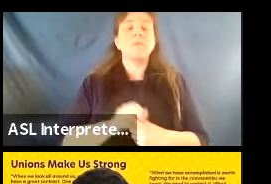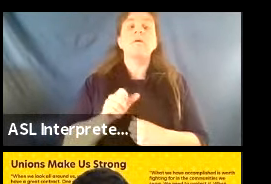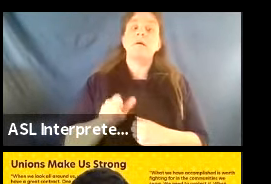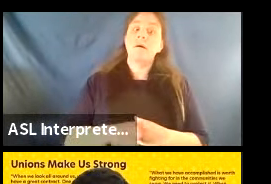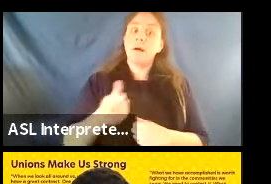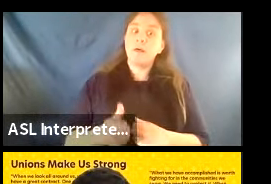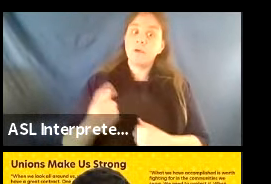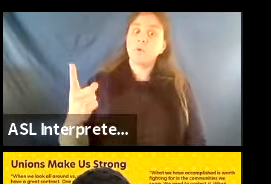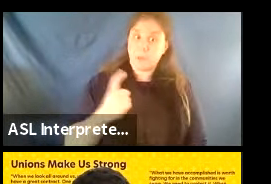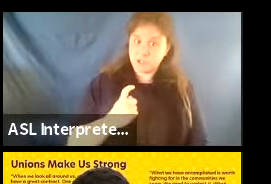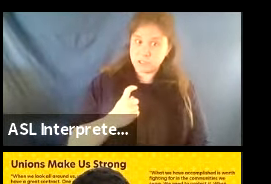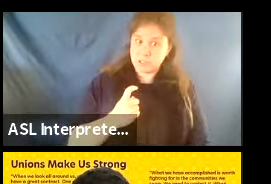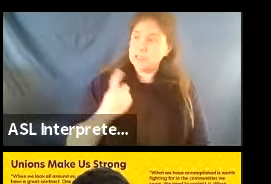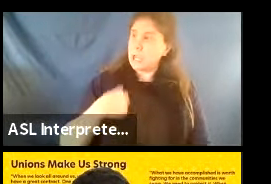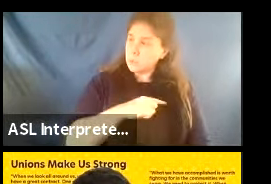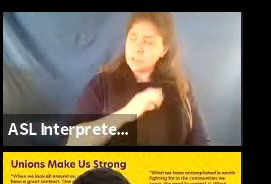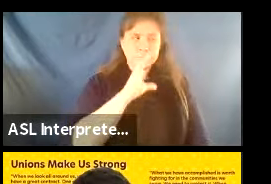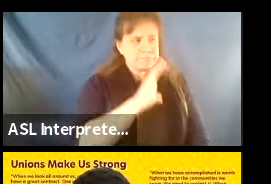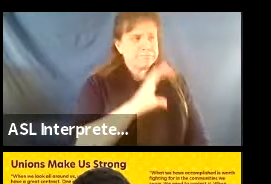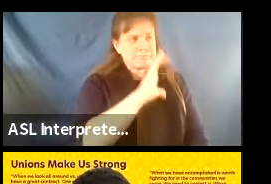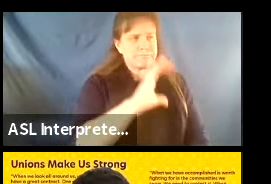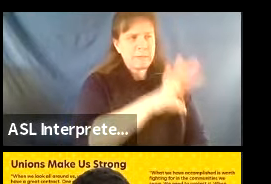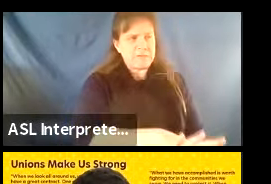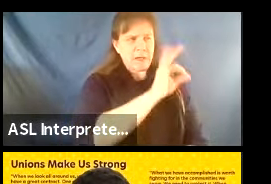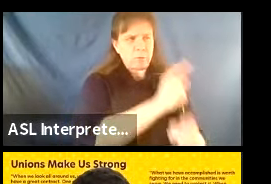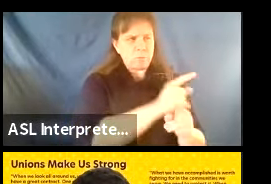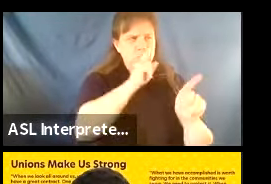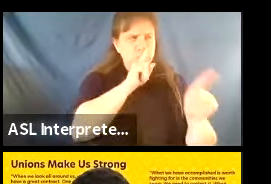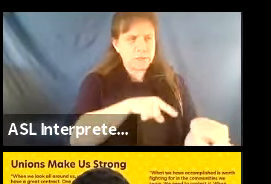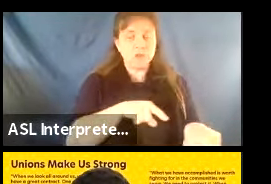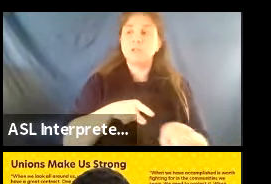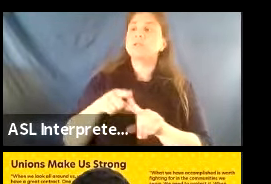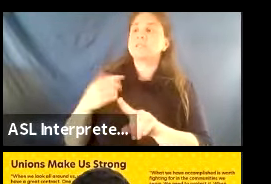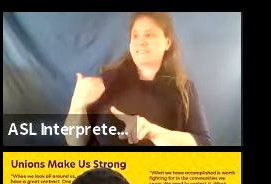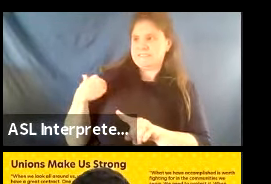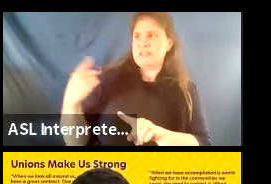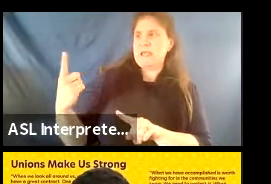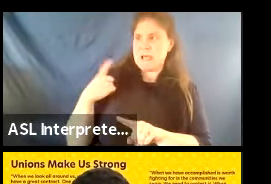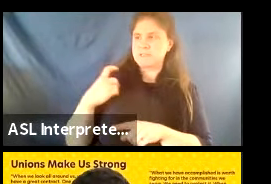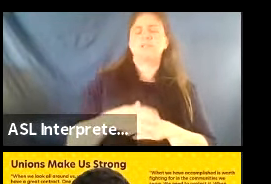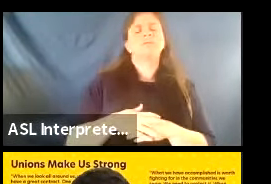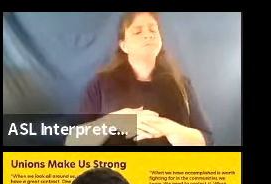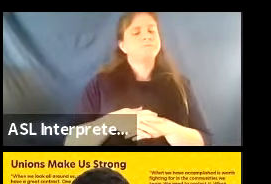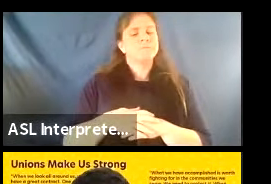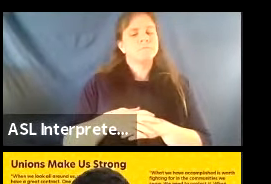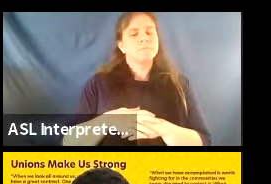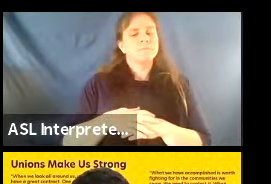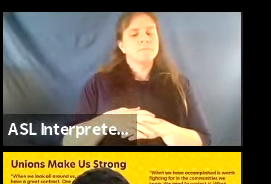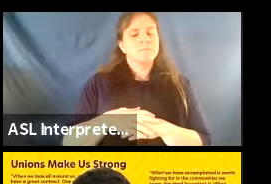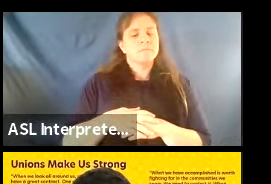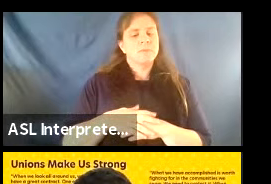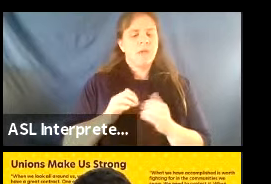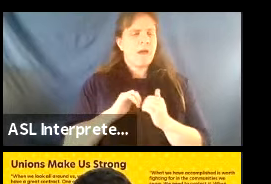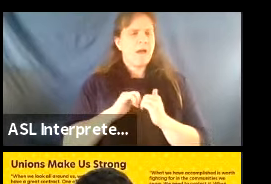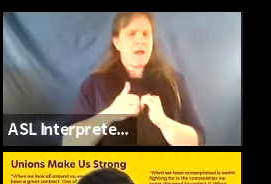make sure that we have answers to respond to is, folks ask the question, how will notification of individuals